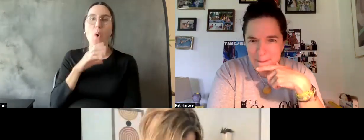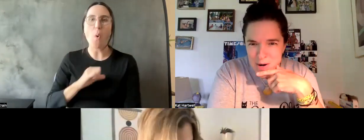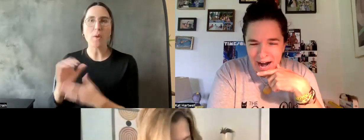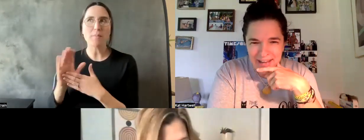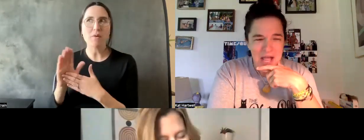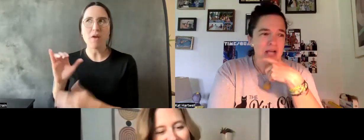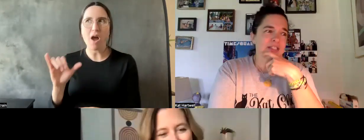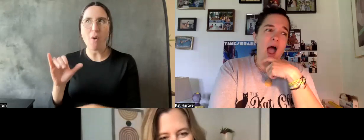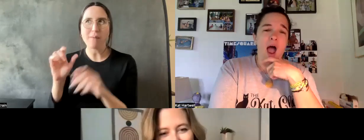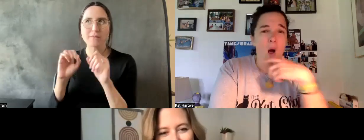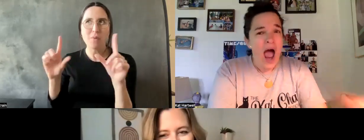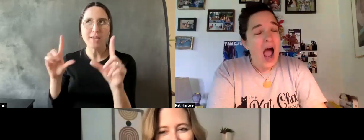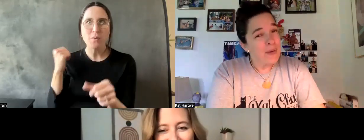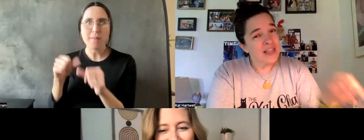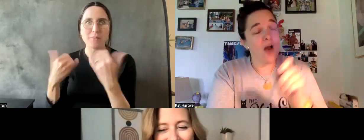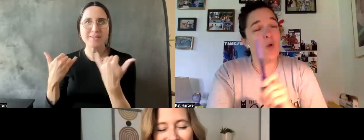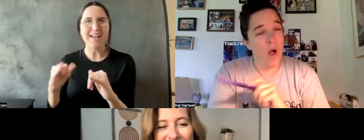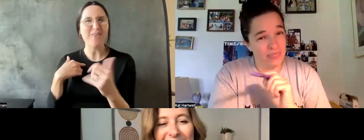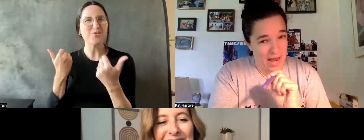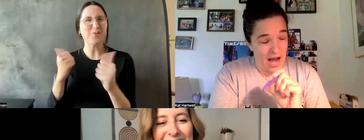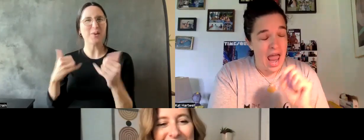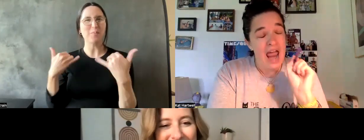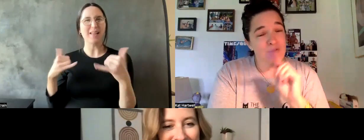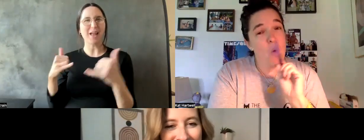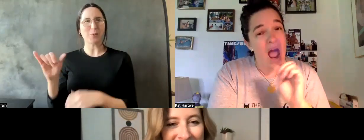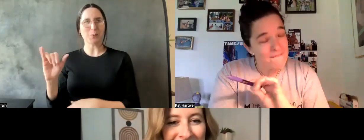will remember us. So I know. I'm gonna tell you one